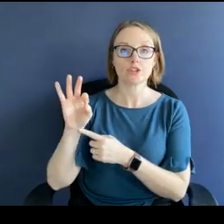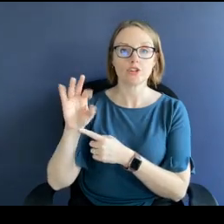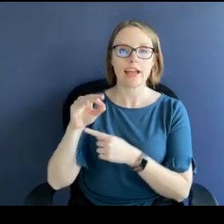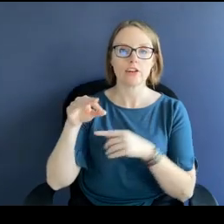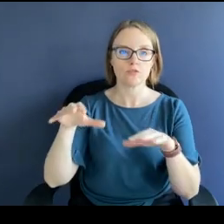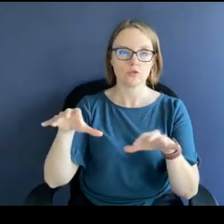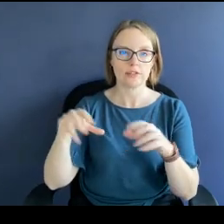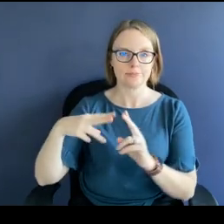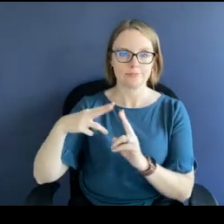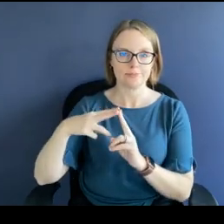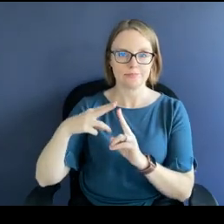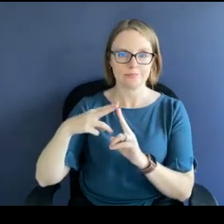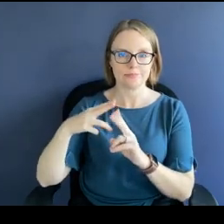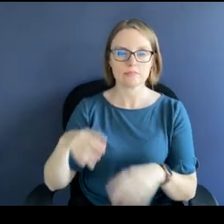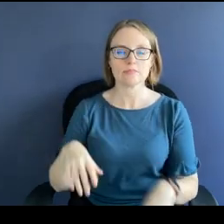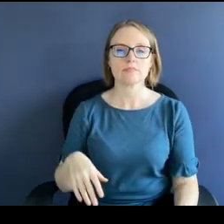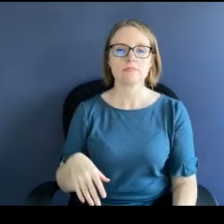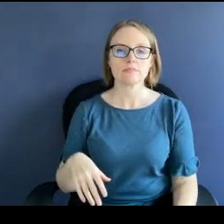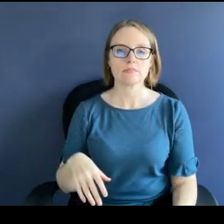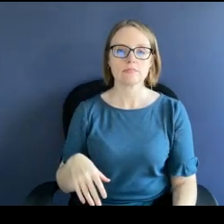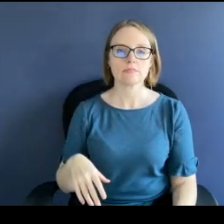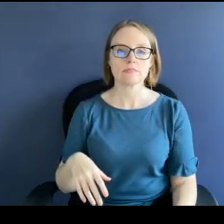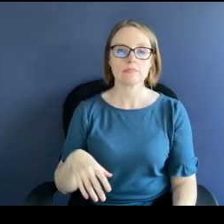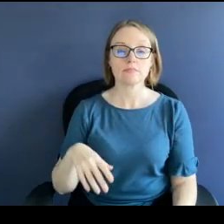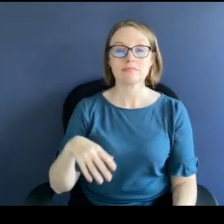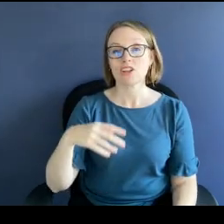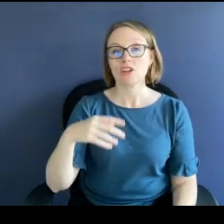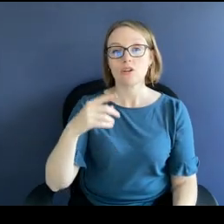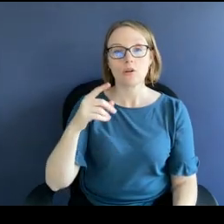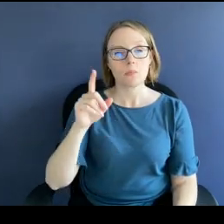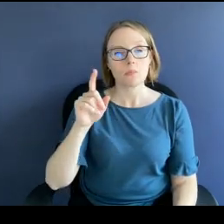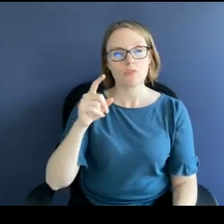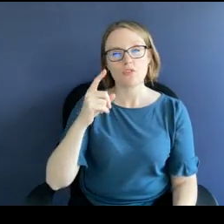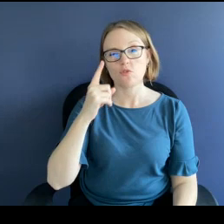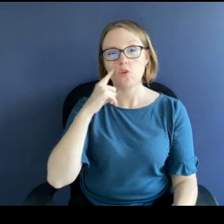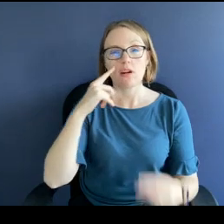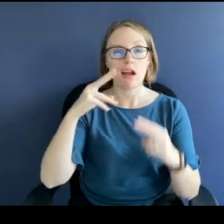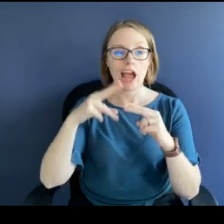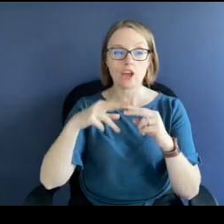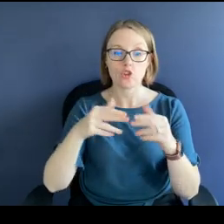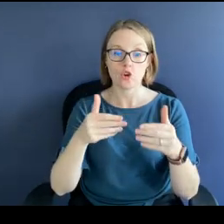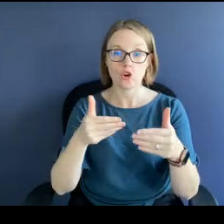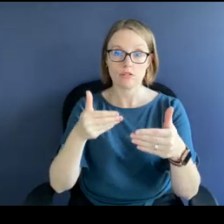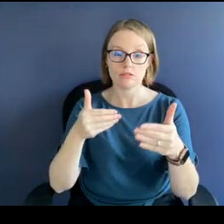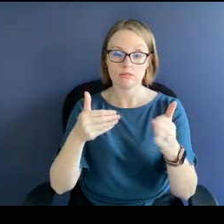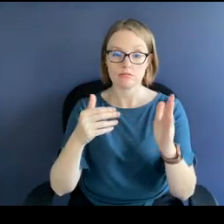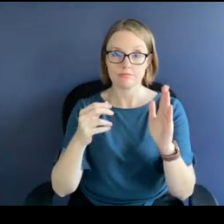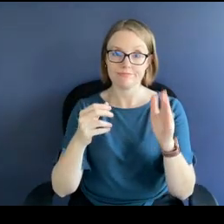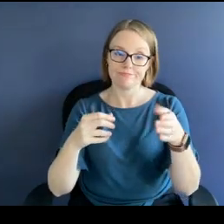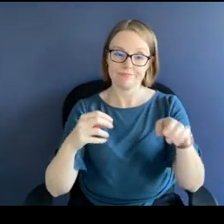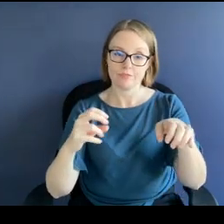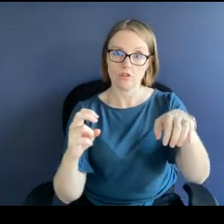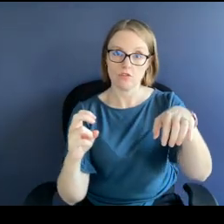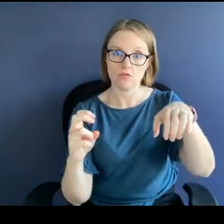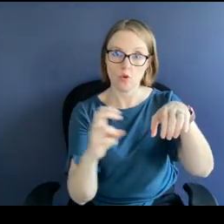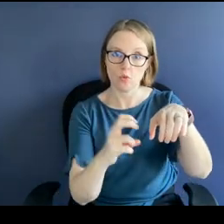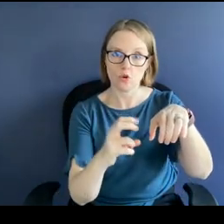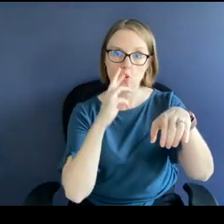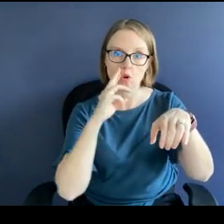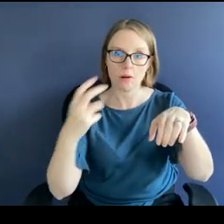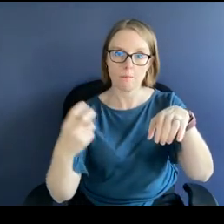CFS for at least one type of approach either forward or parallel, must be